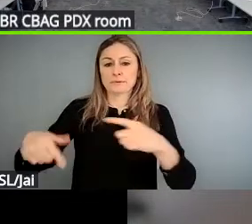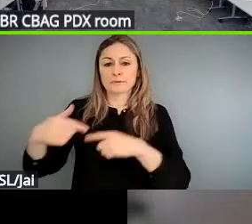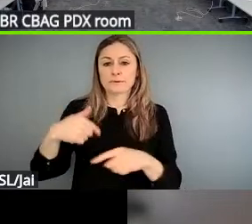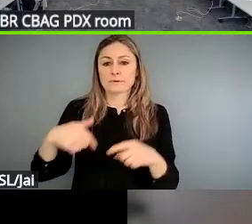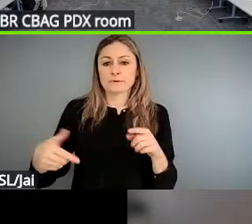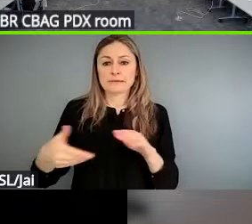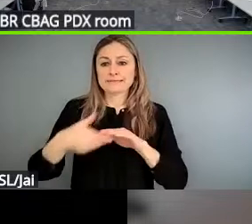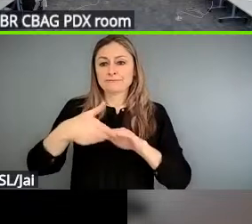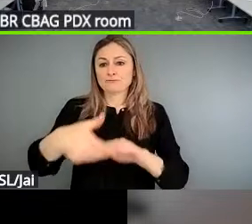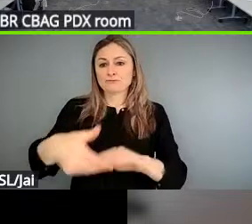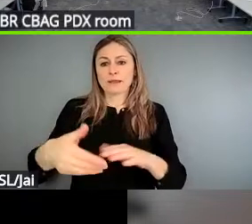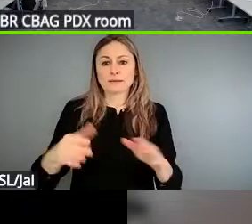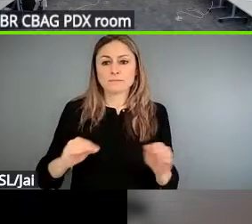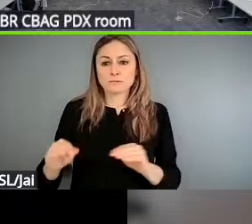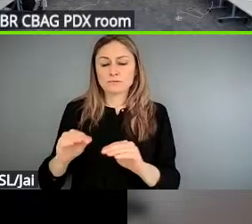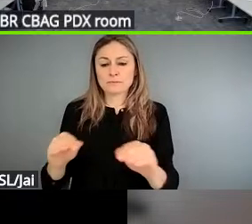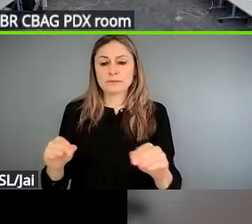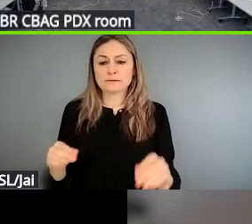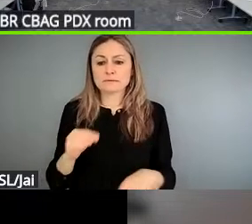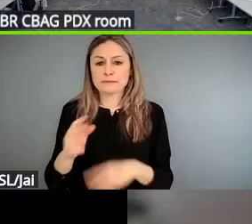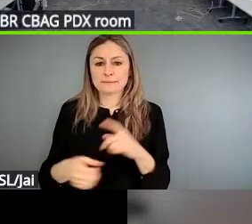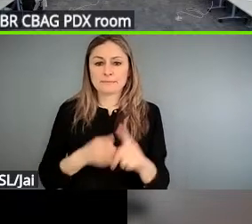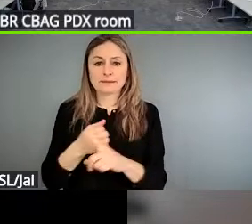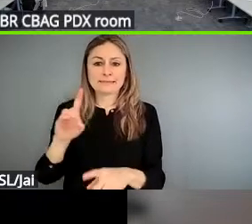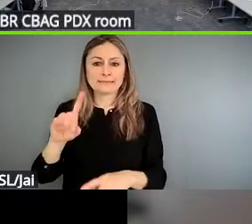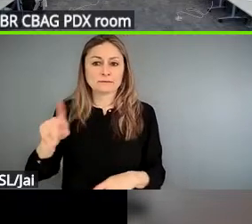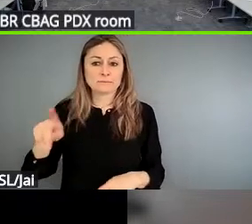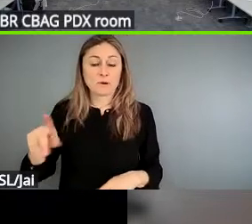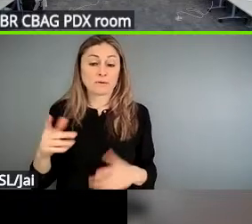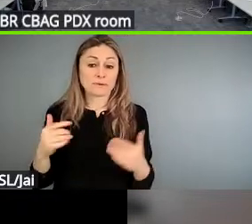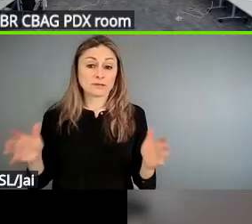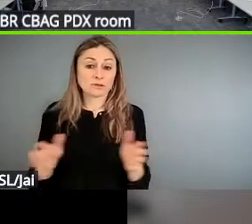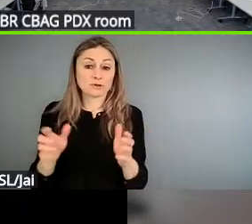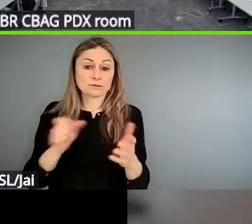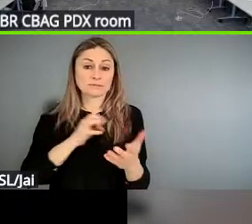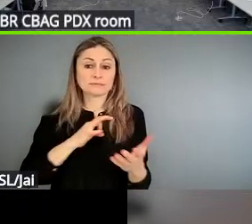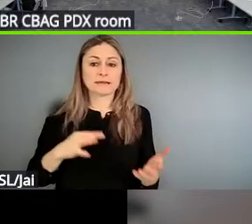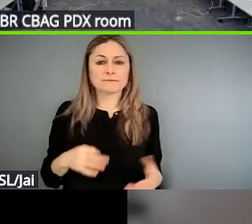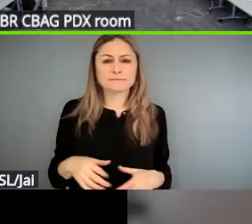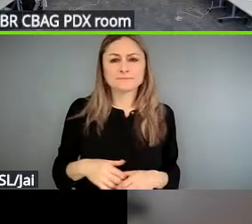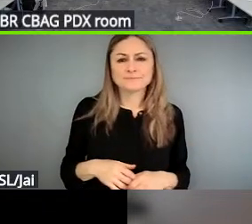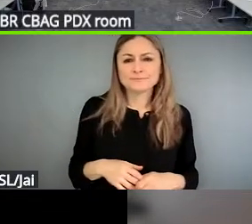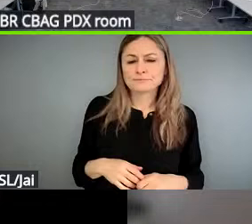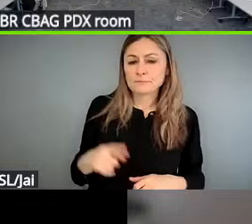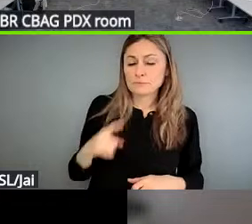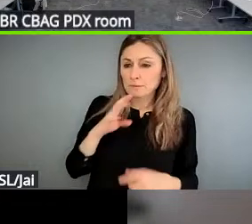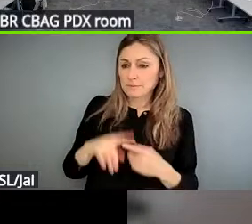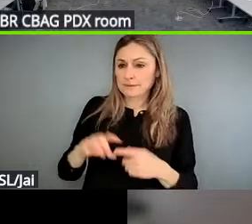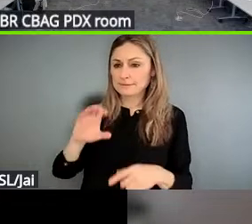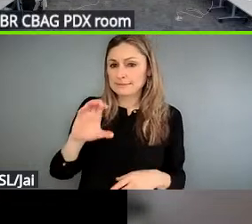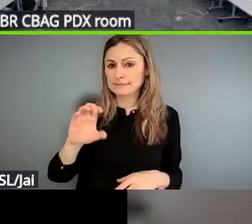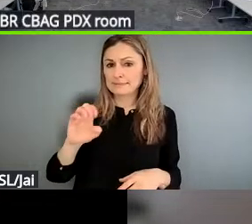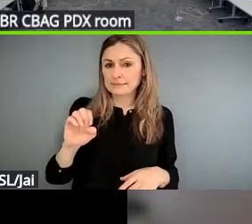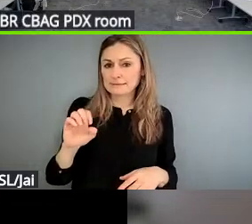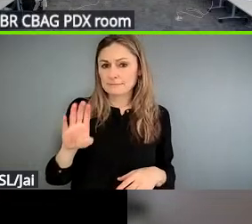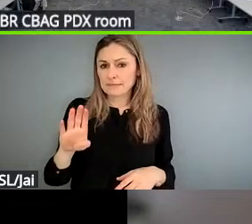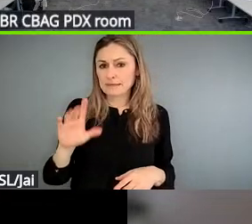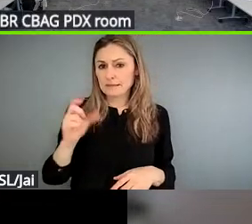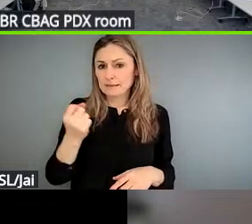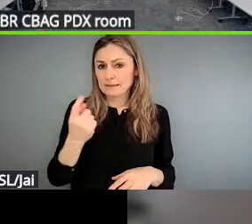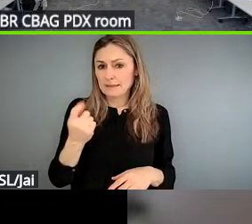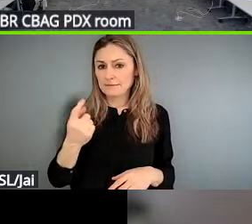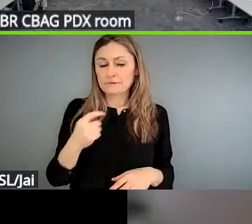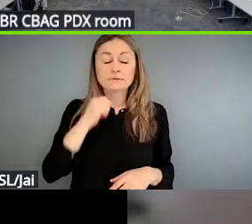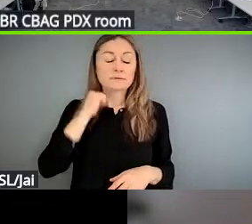Park, and we can perhaps encourage staff to, You're talking specifically CB11. Yeah, and I would, along with